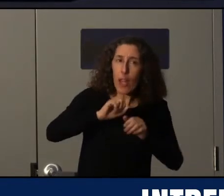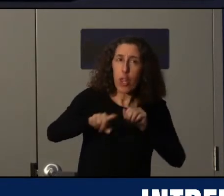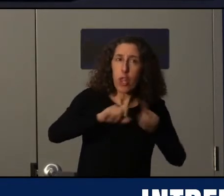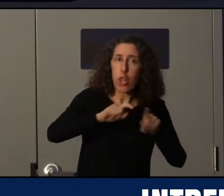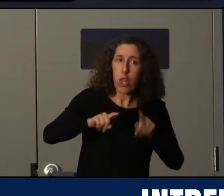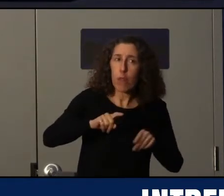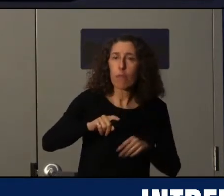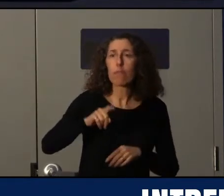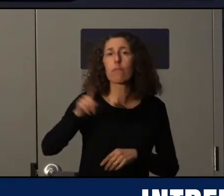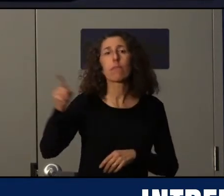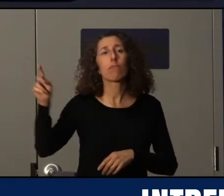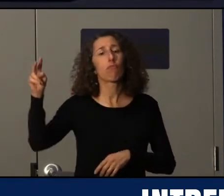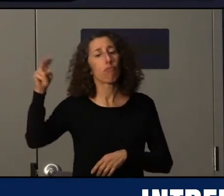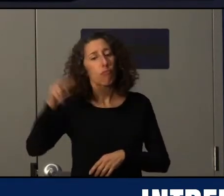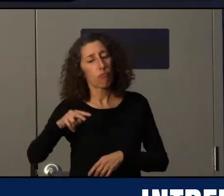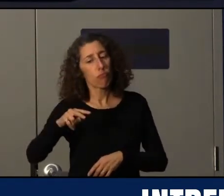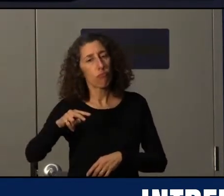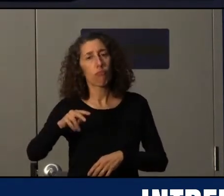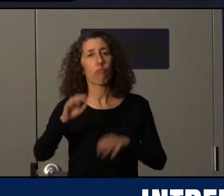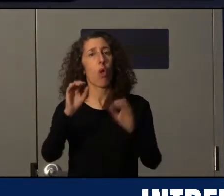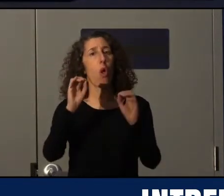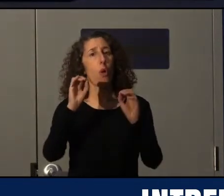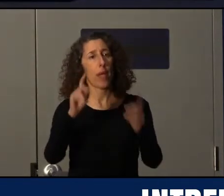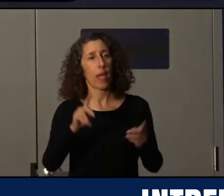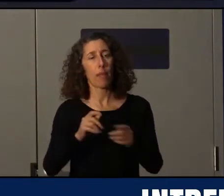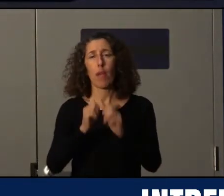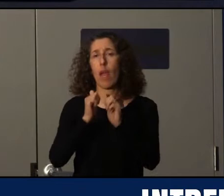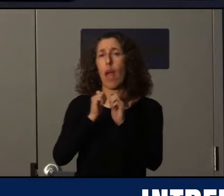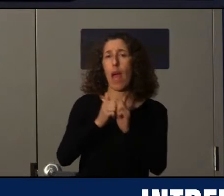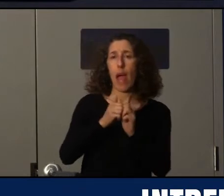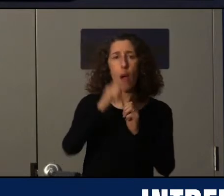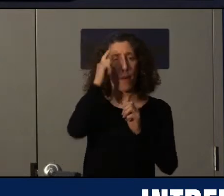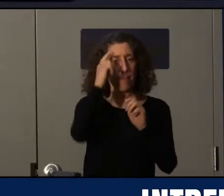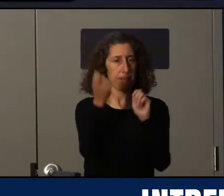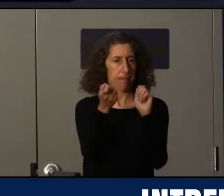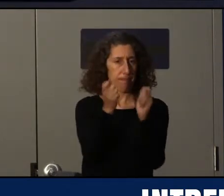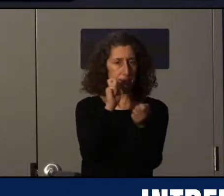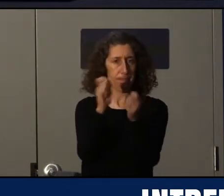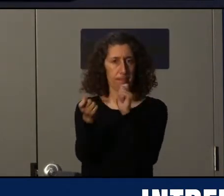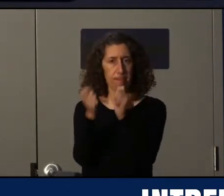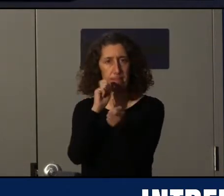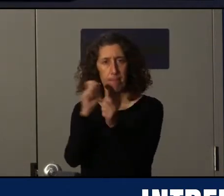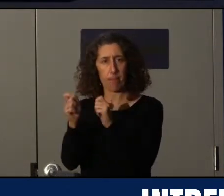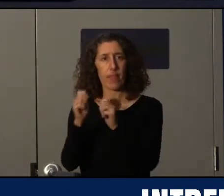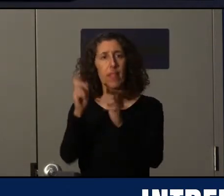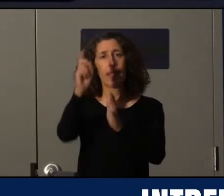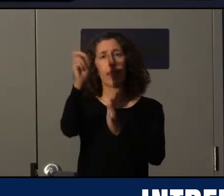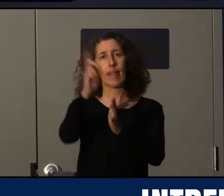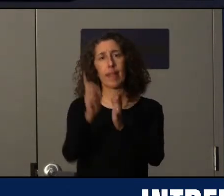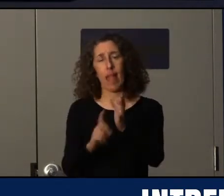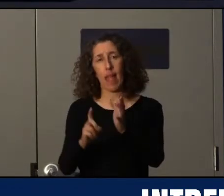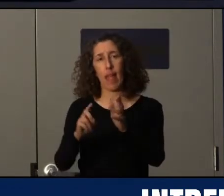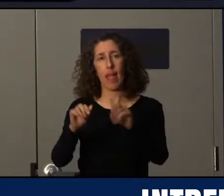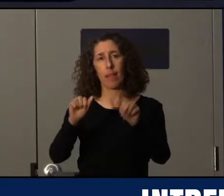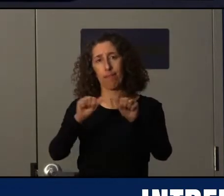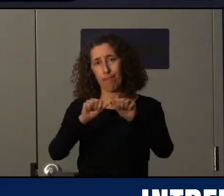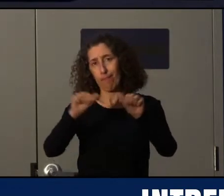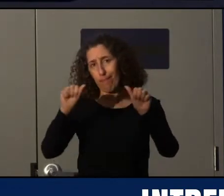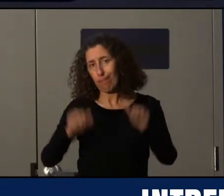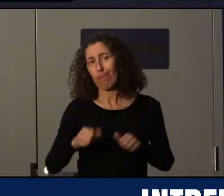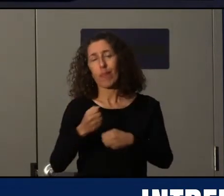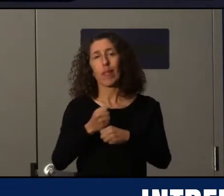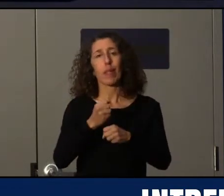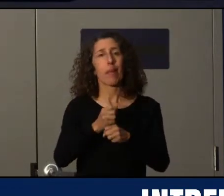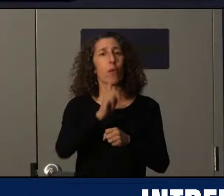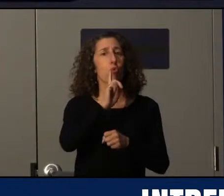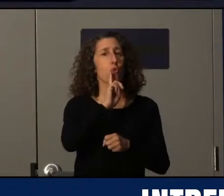really great about solving problems. And so they were like, okay, you can do it, but we're going to make sure you've got all the things that you need.